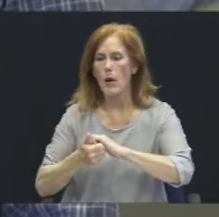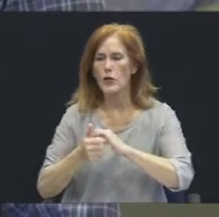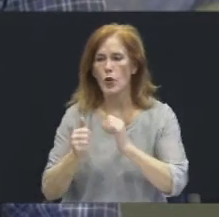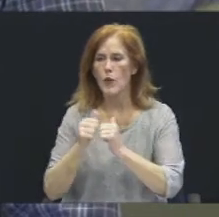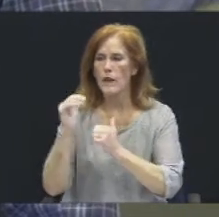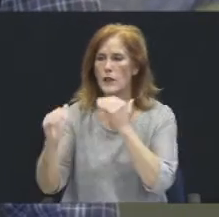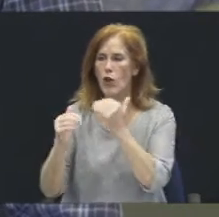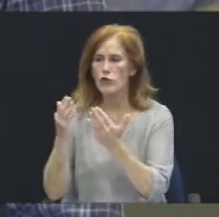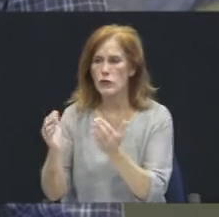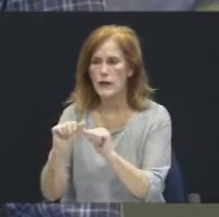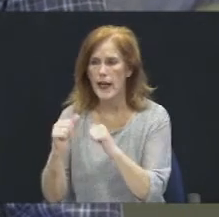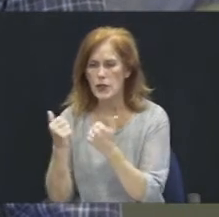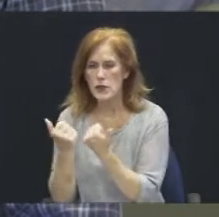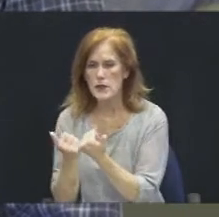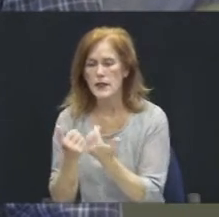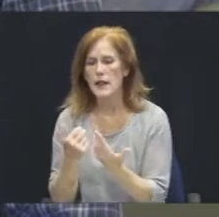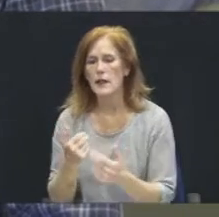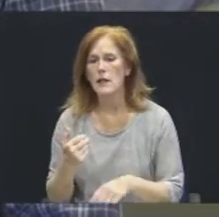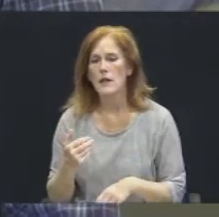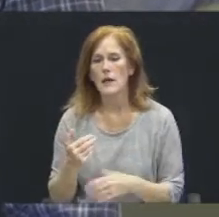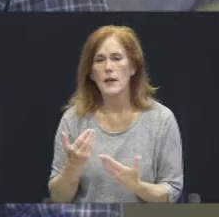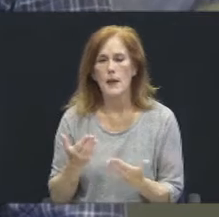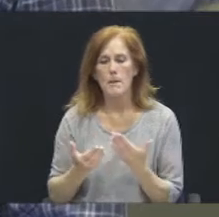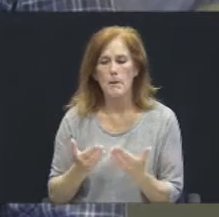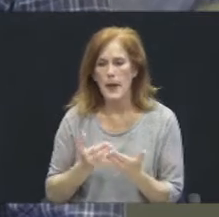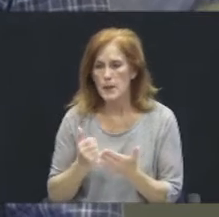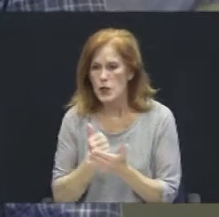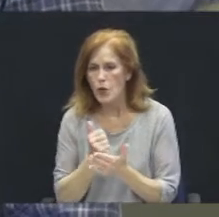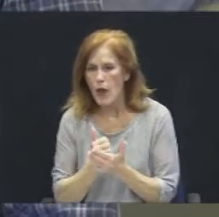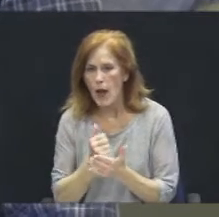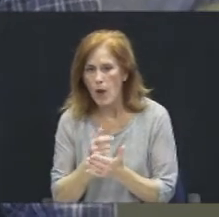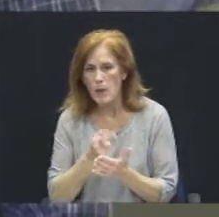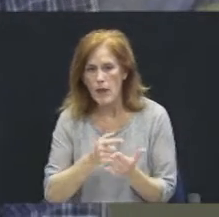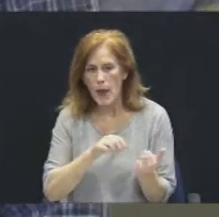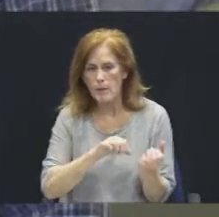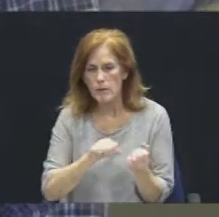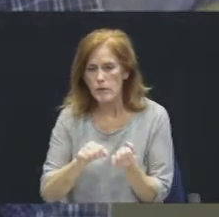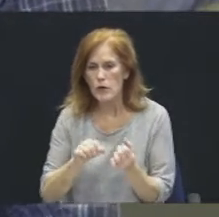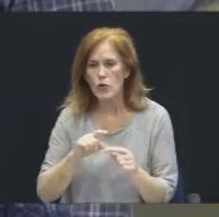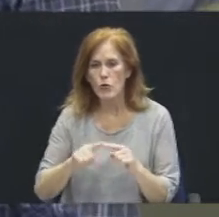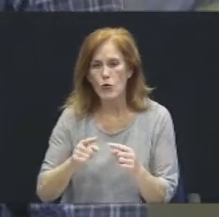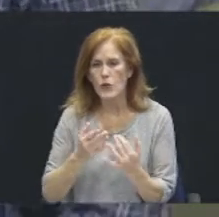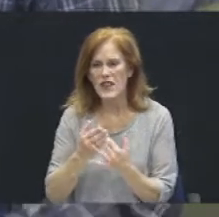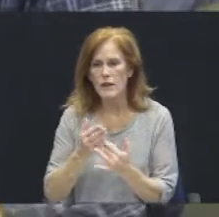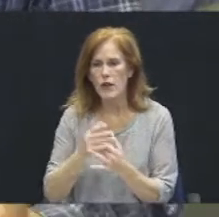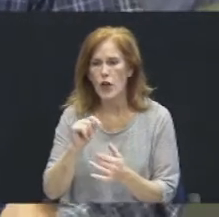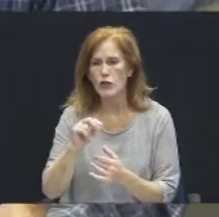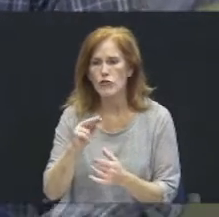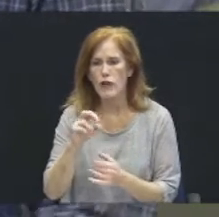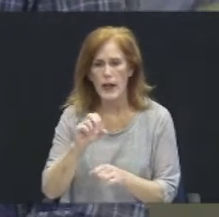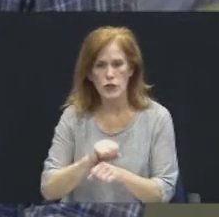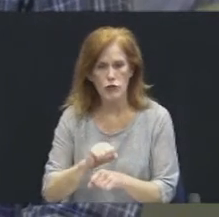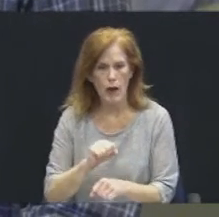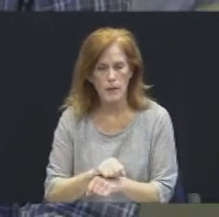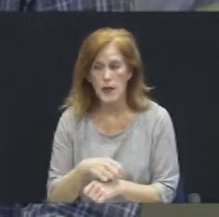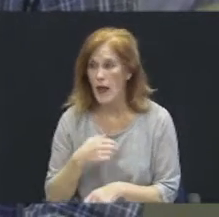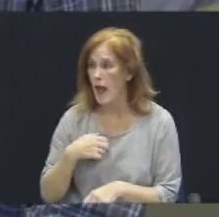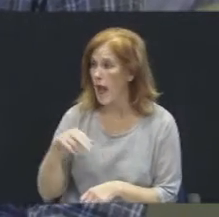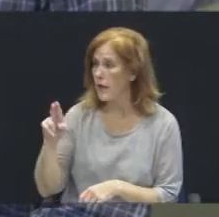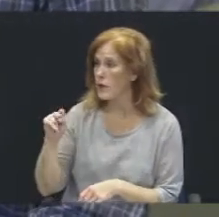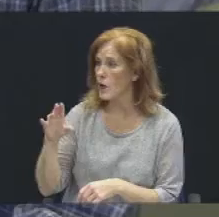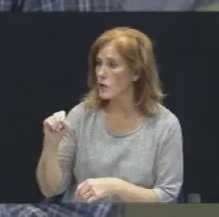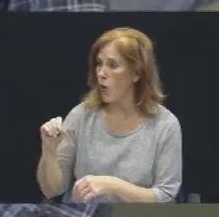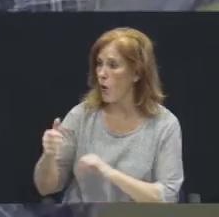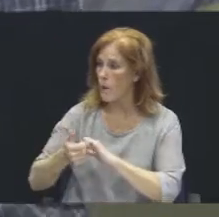know, get pipelines towards the different trades, have a UNO partner with a